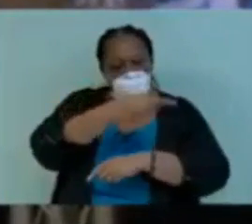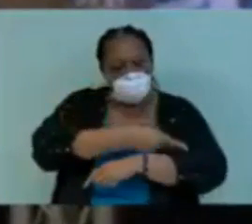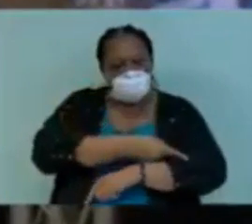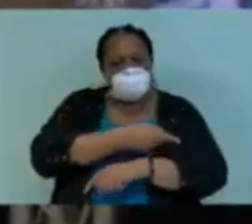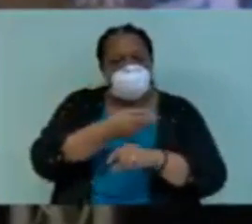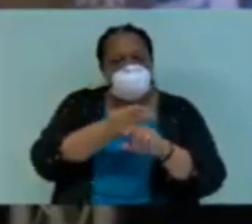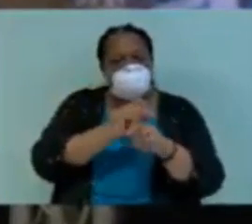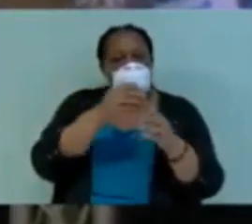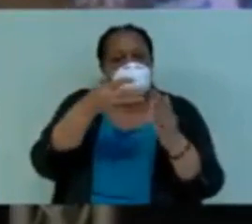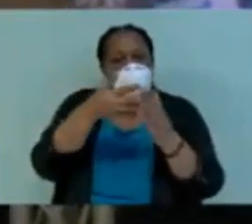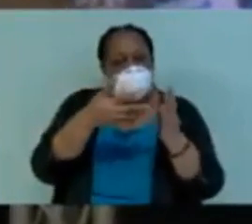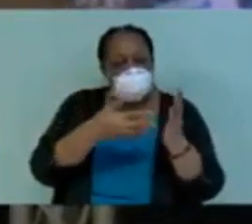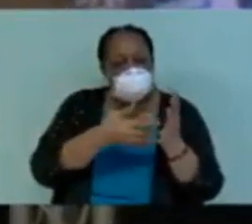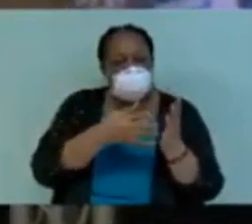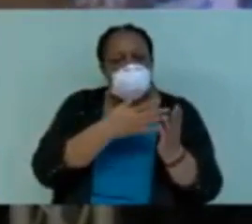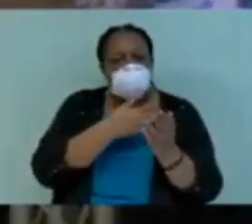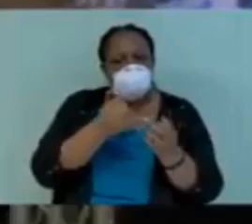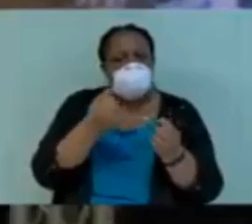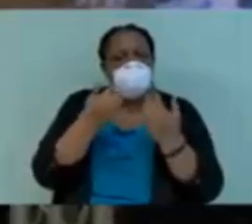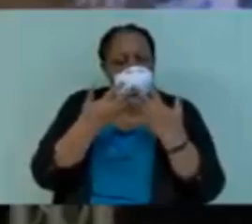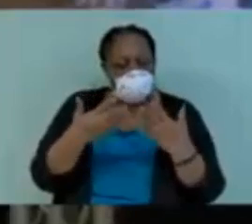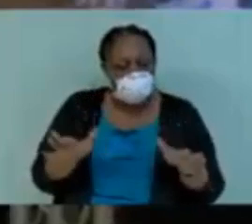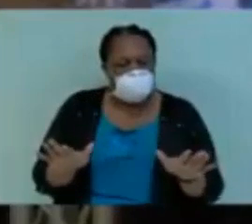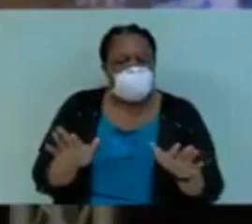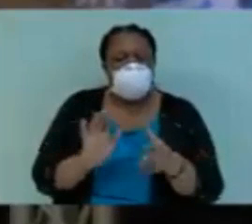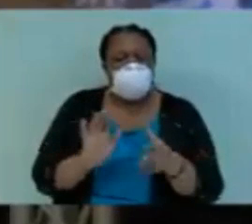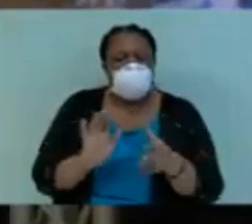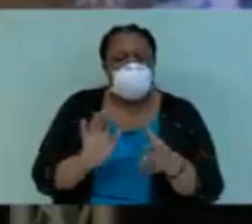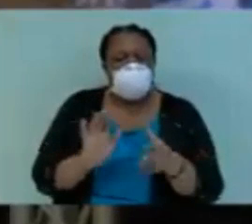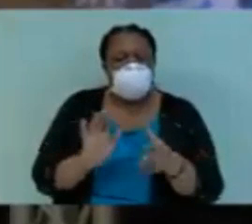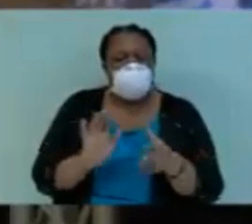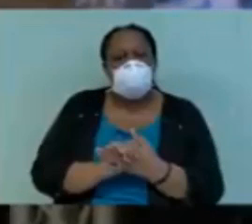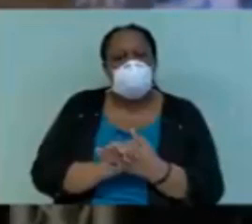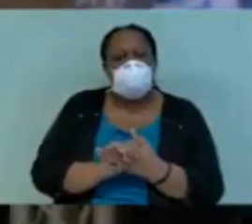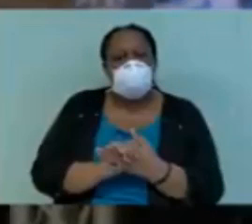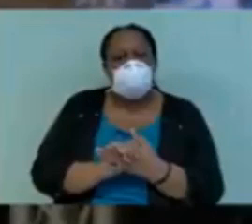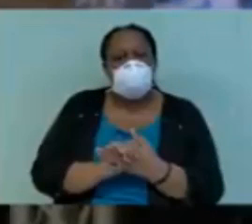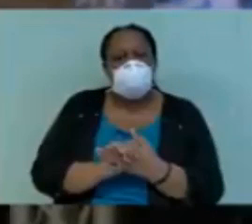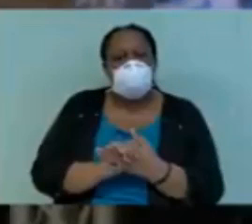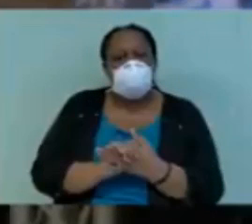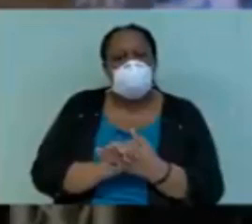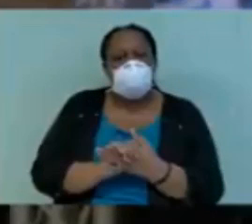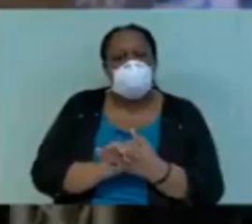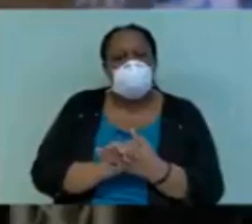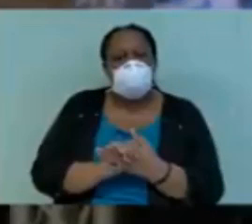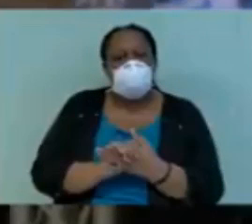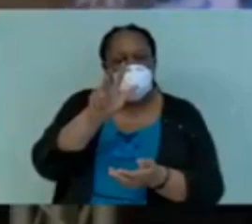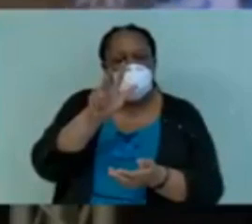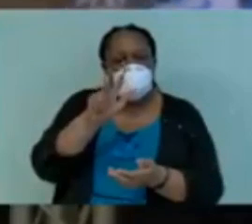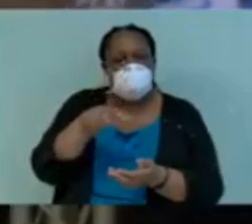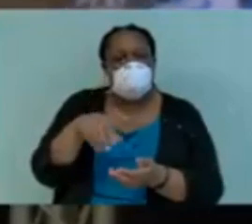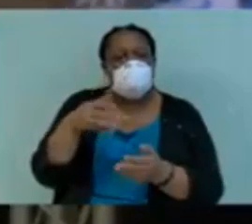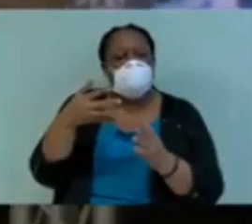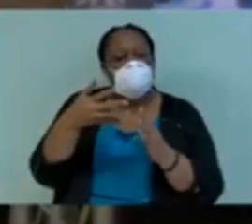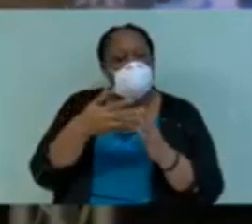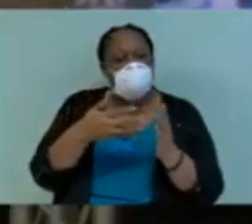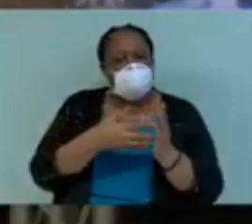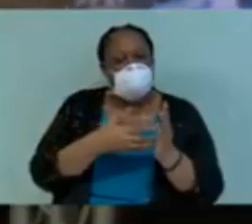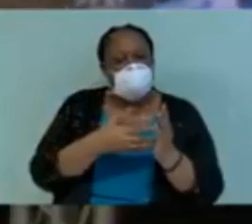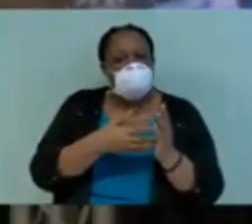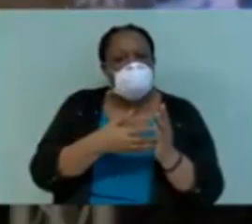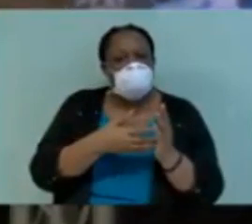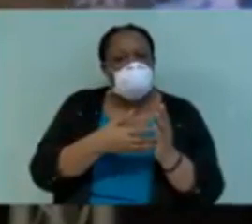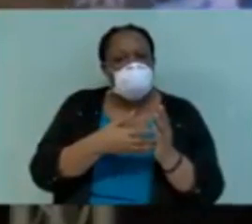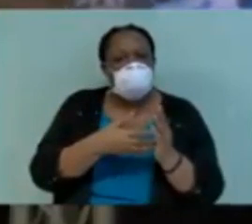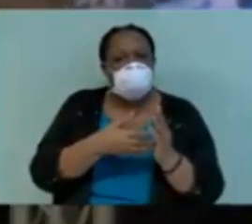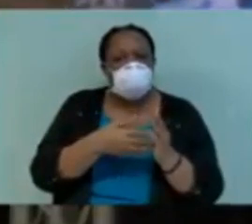fever, cough, and sore throat. To date, 6 cases recovered